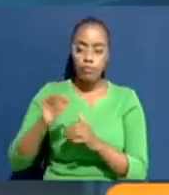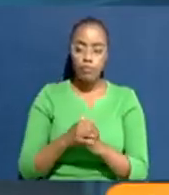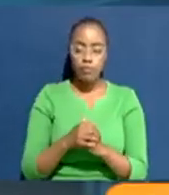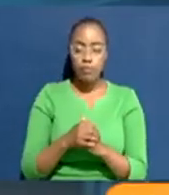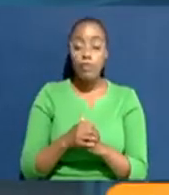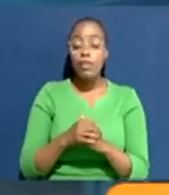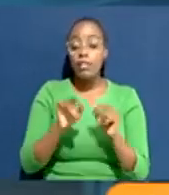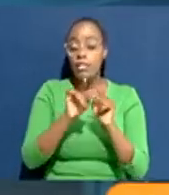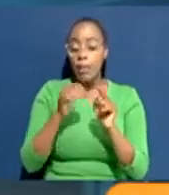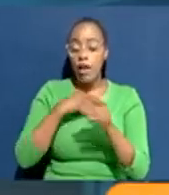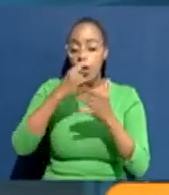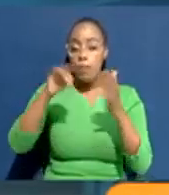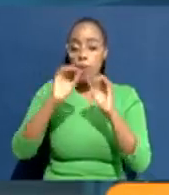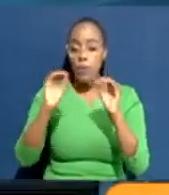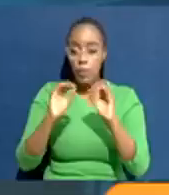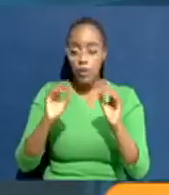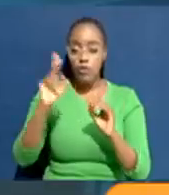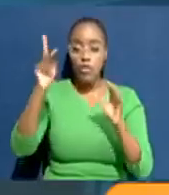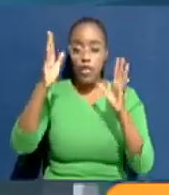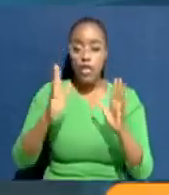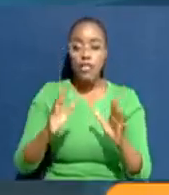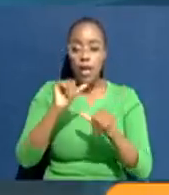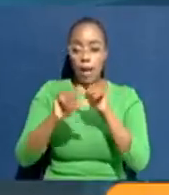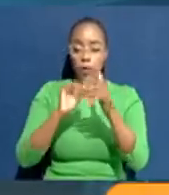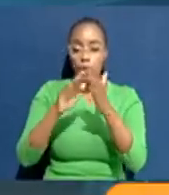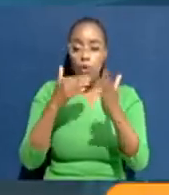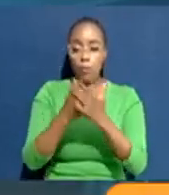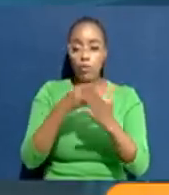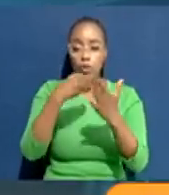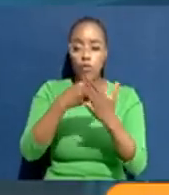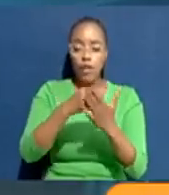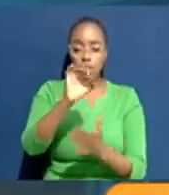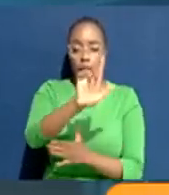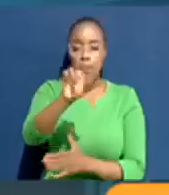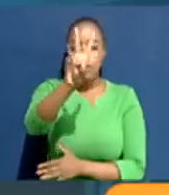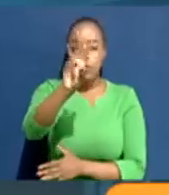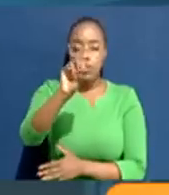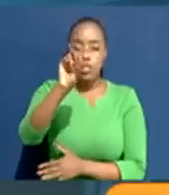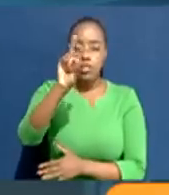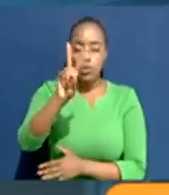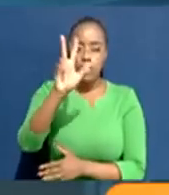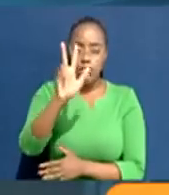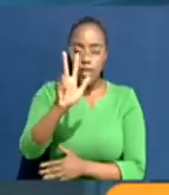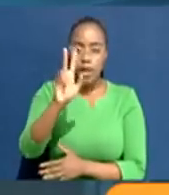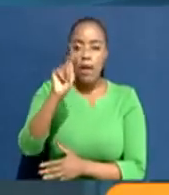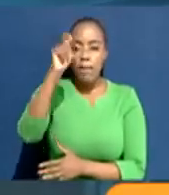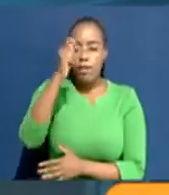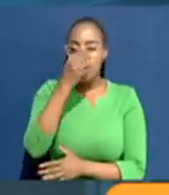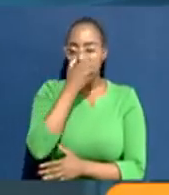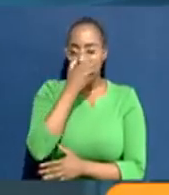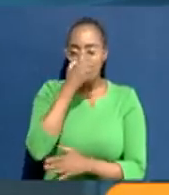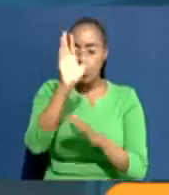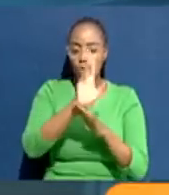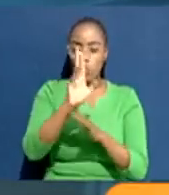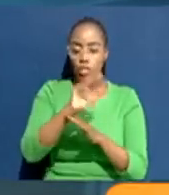Now, despite disapproval from Kenyans over the proposed Finance Bill 2023, President William Ruto